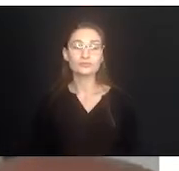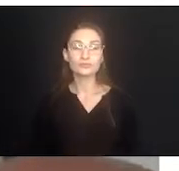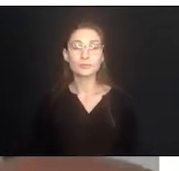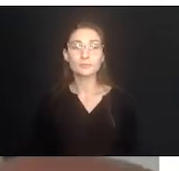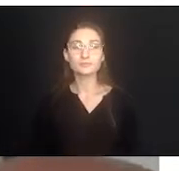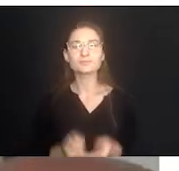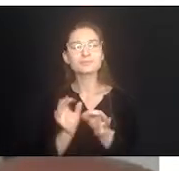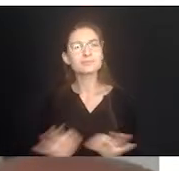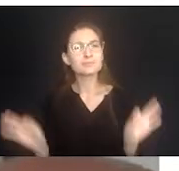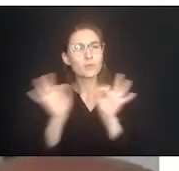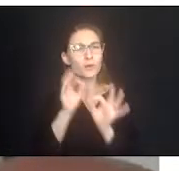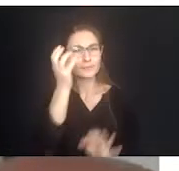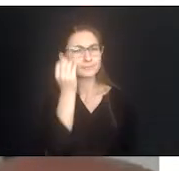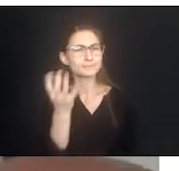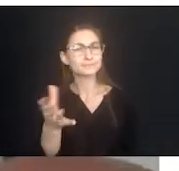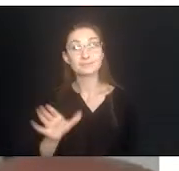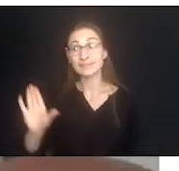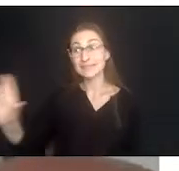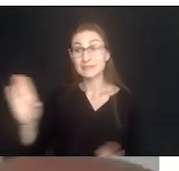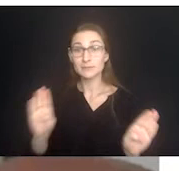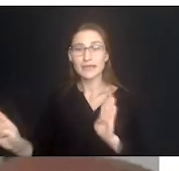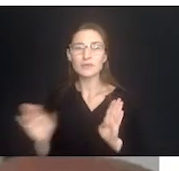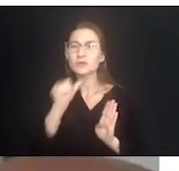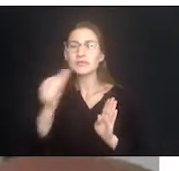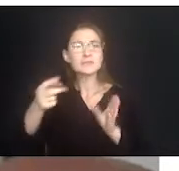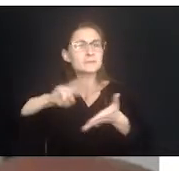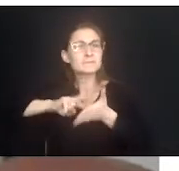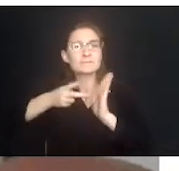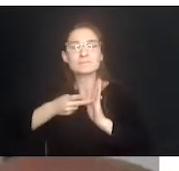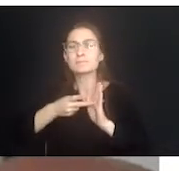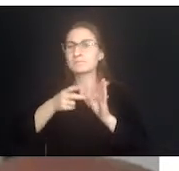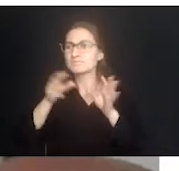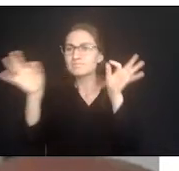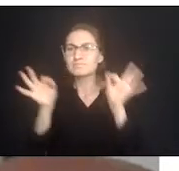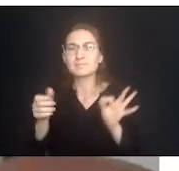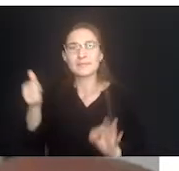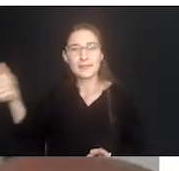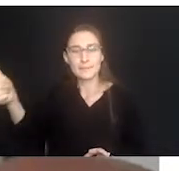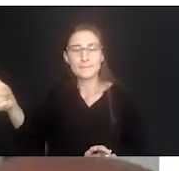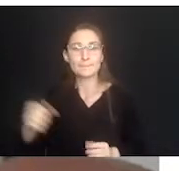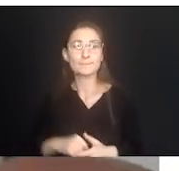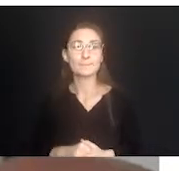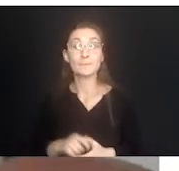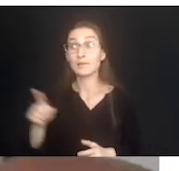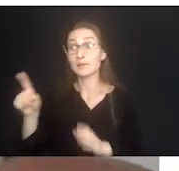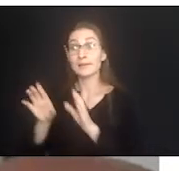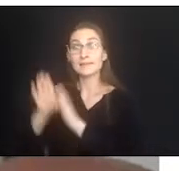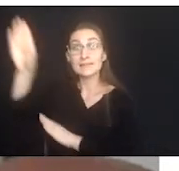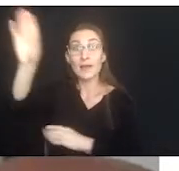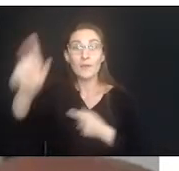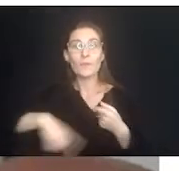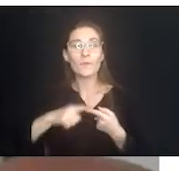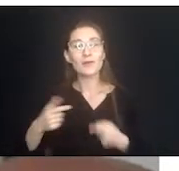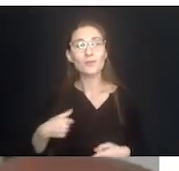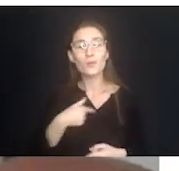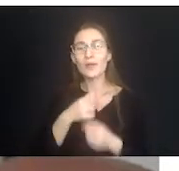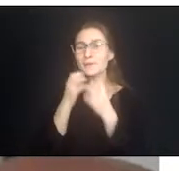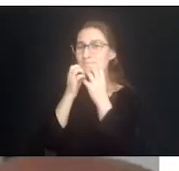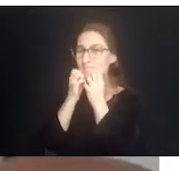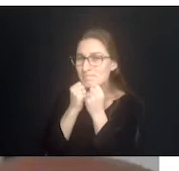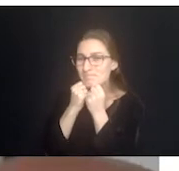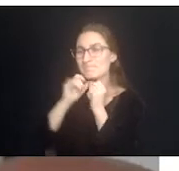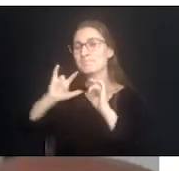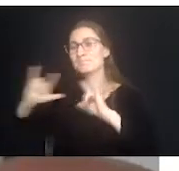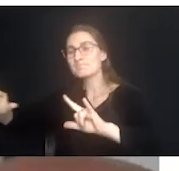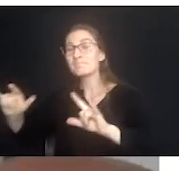improving his communication. It's important to know that Richie's behavior doesn't define who he is as a person. Our kids excel when we